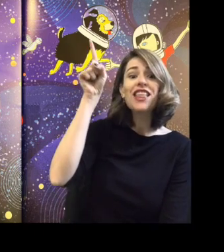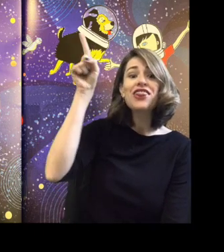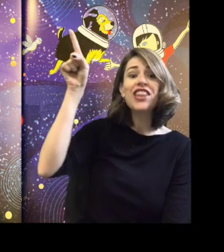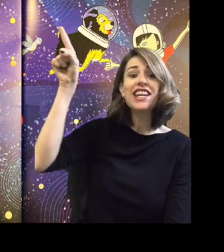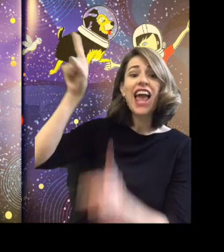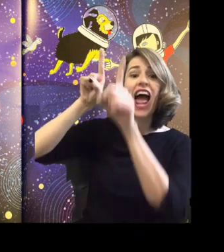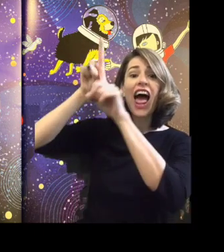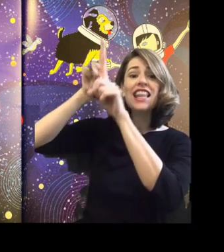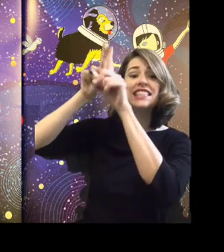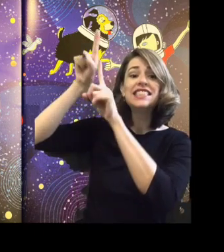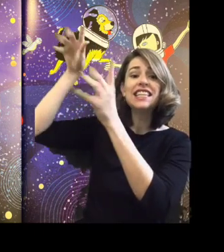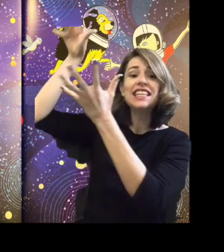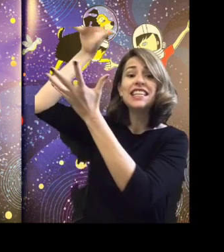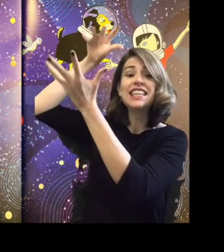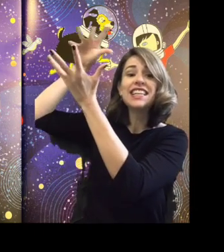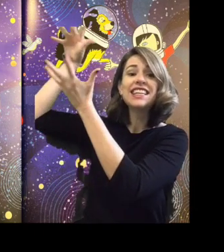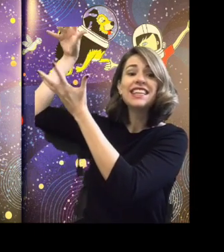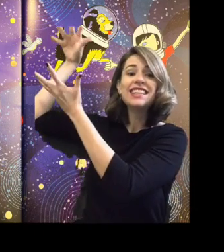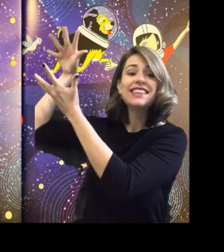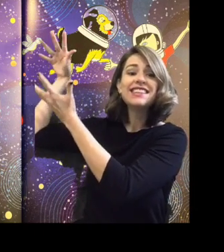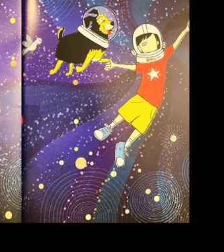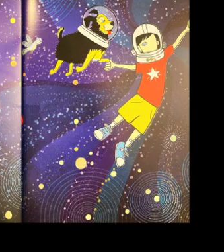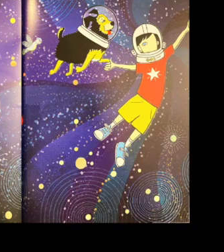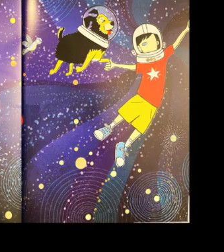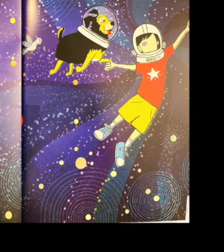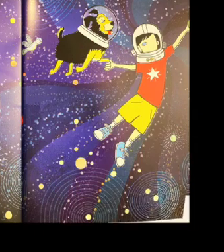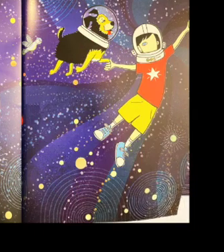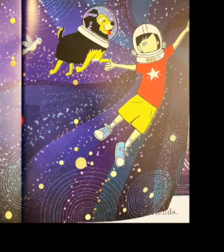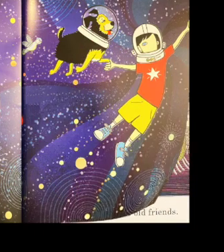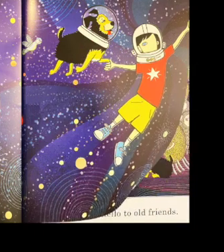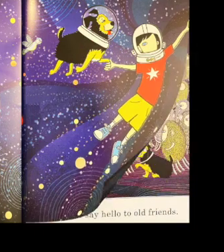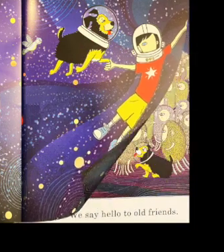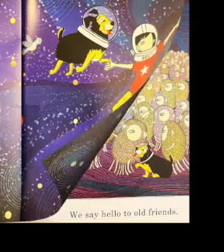across the galaxy.